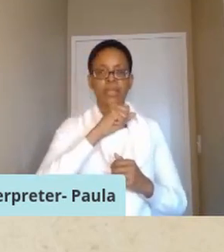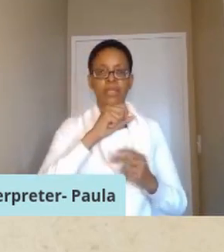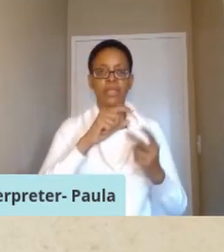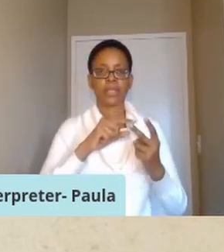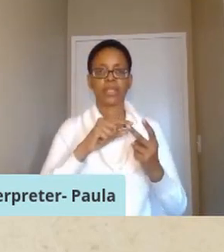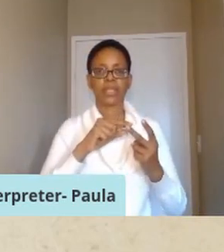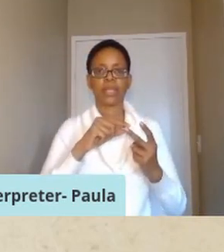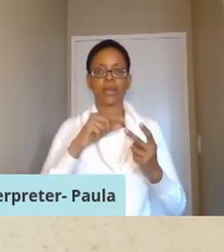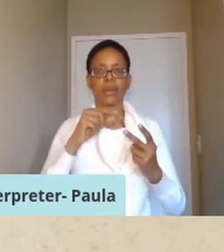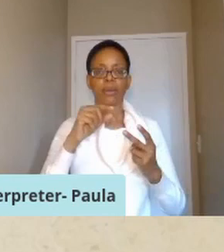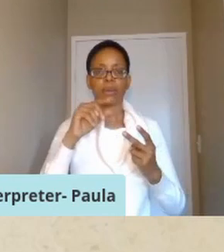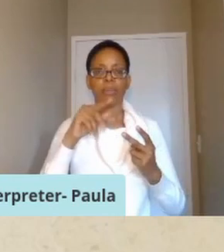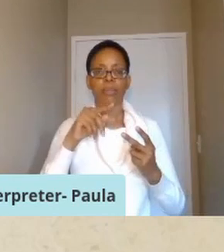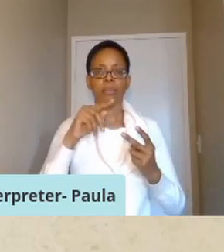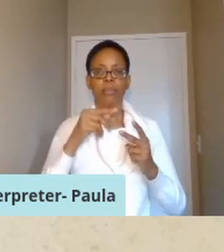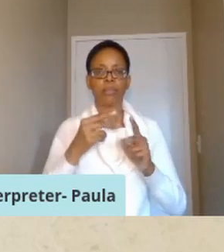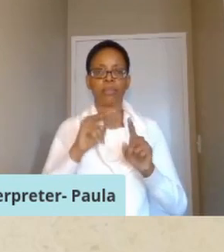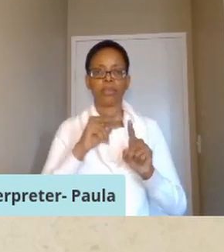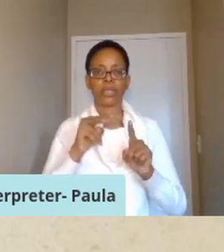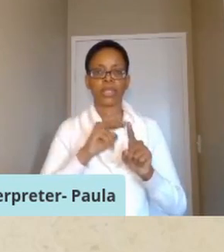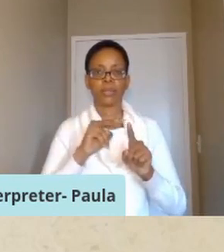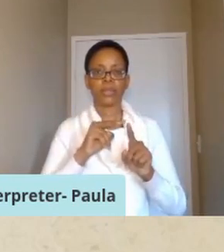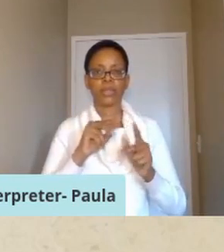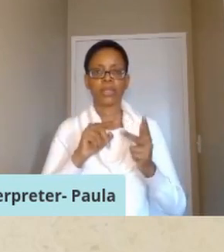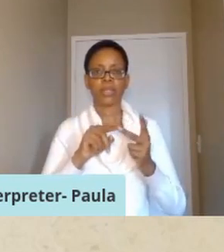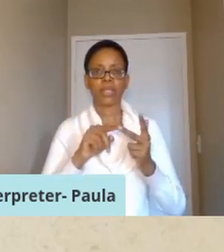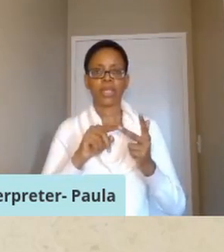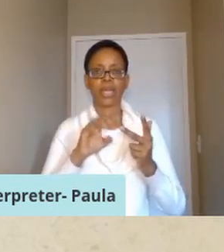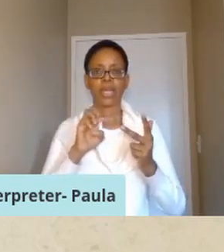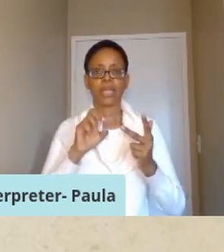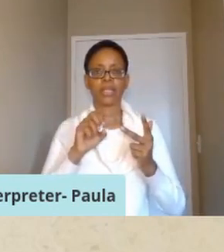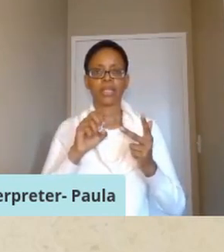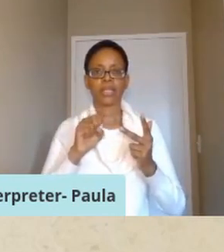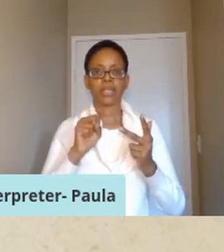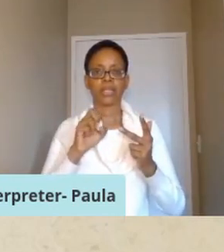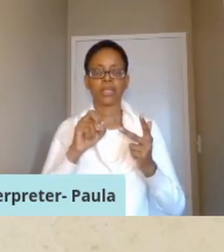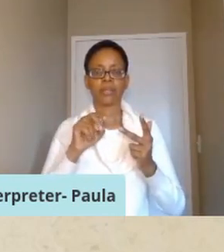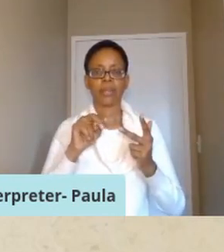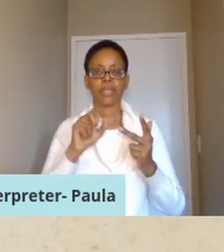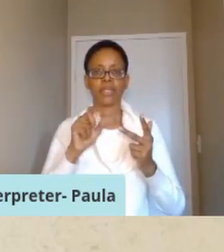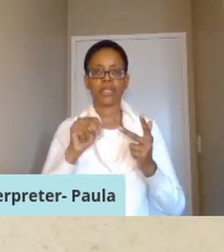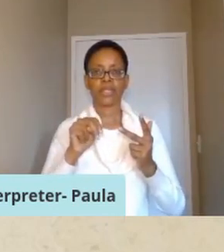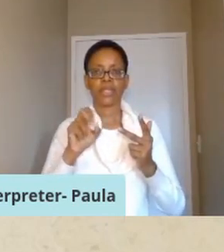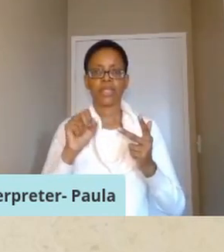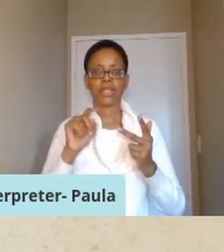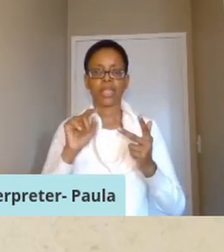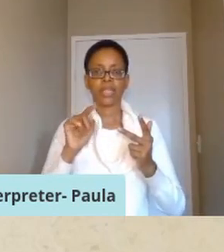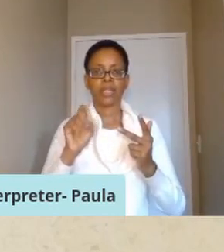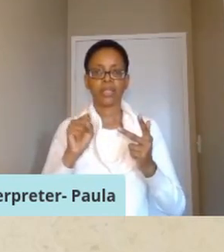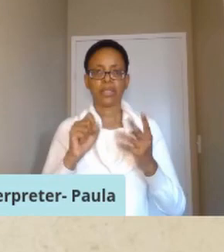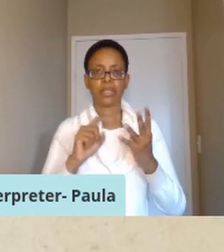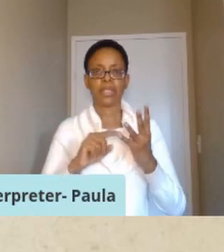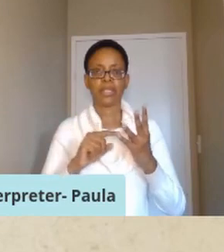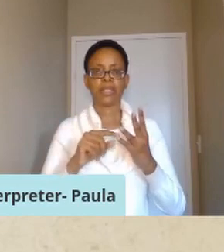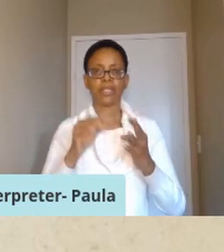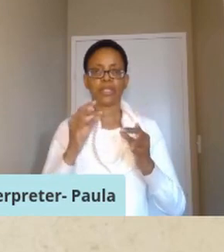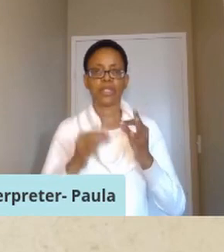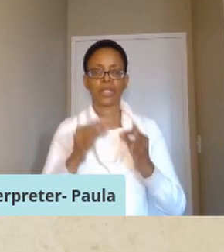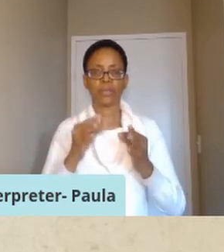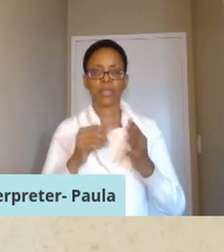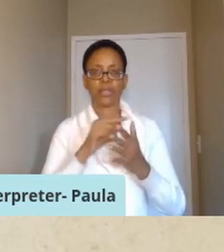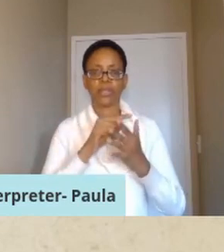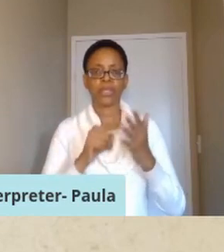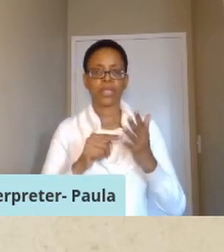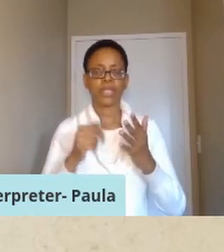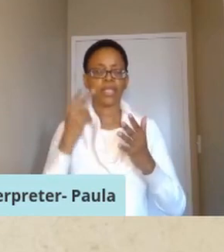incidental perception, estimation status as judgmental faculty. According to